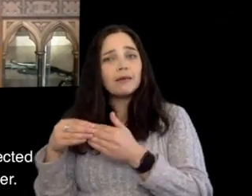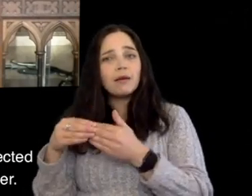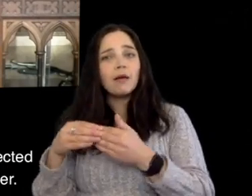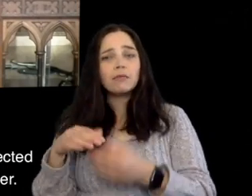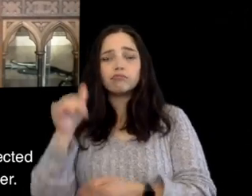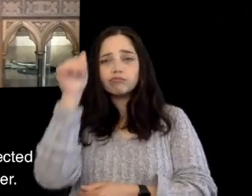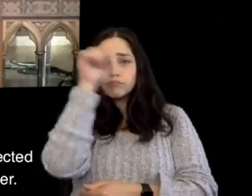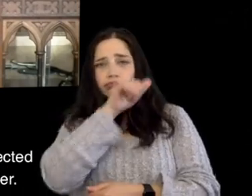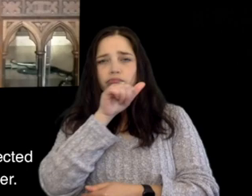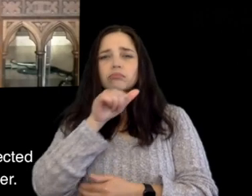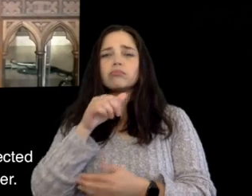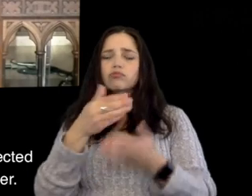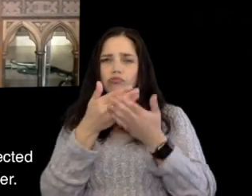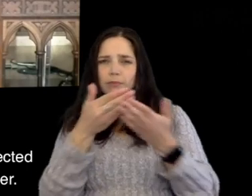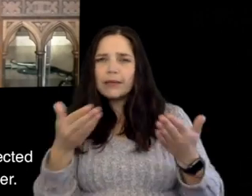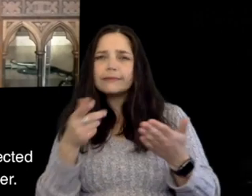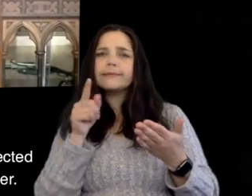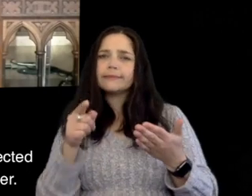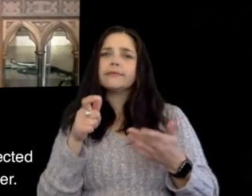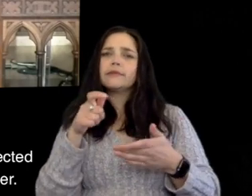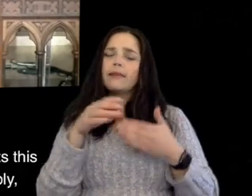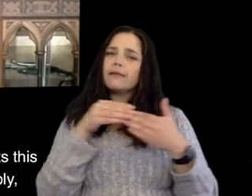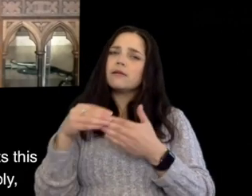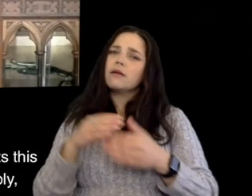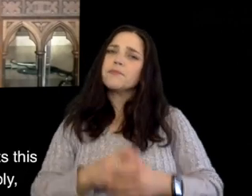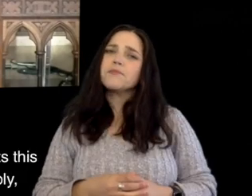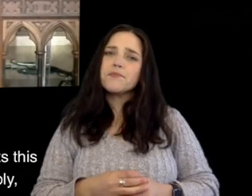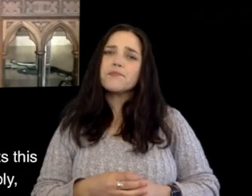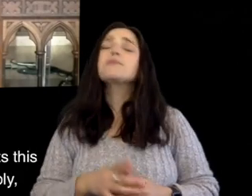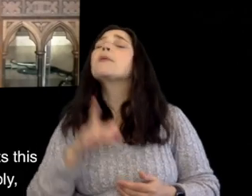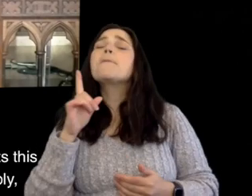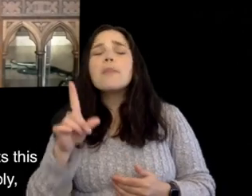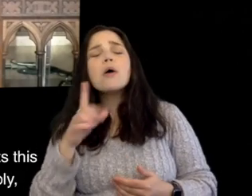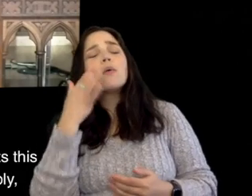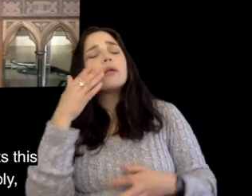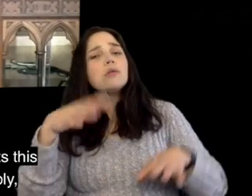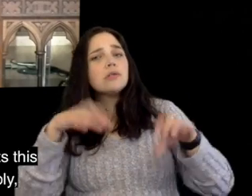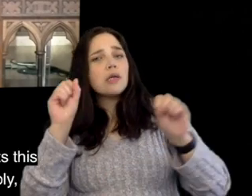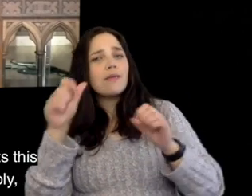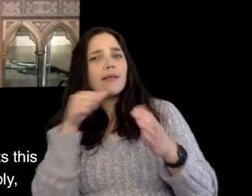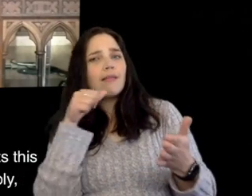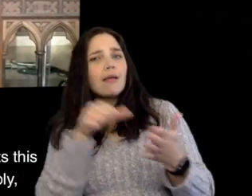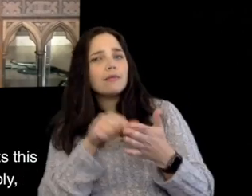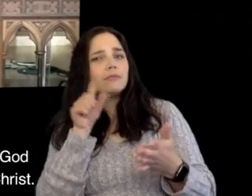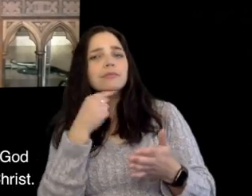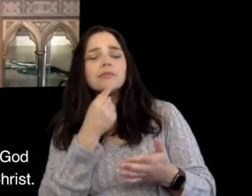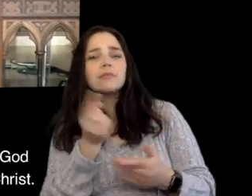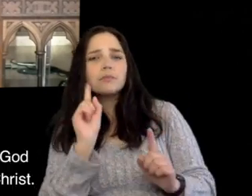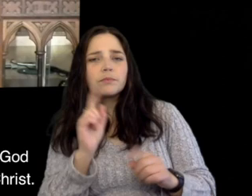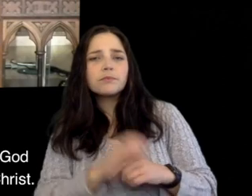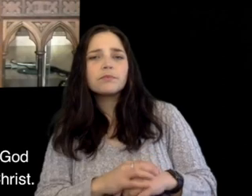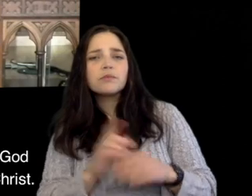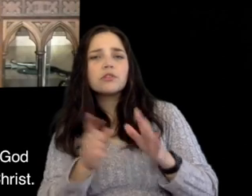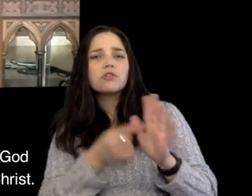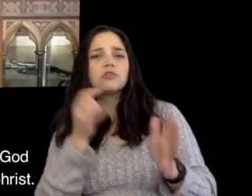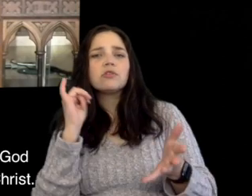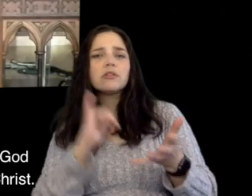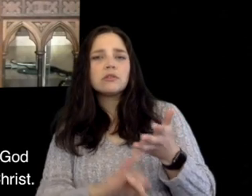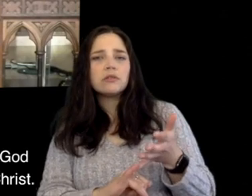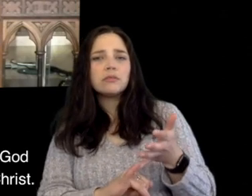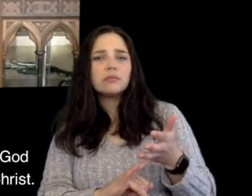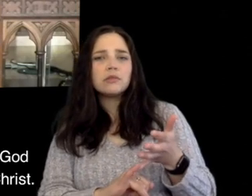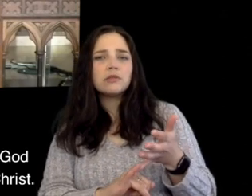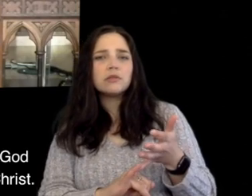wise and respected and influential leader. And yet when he starts this letter, he says simply,